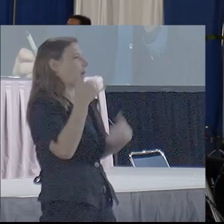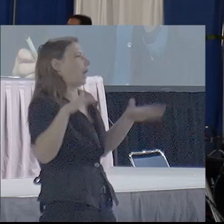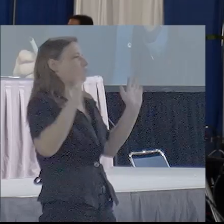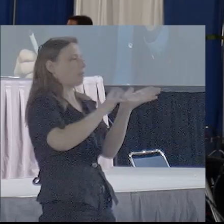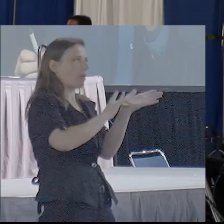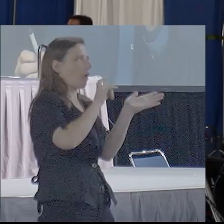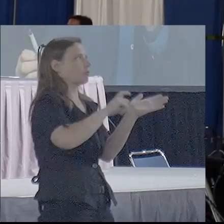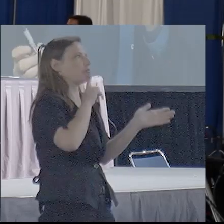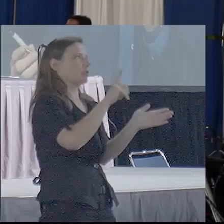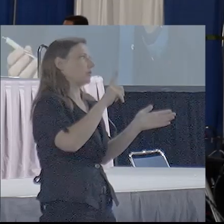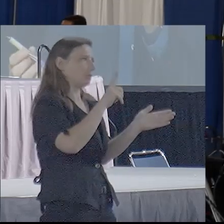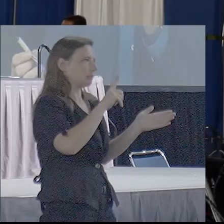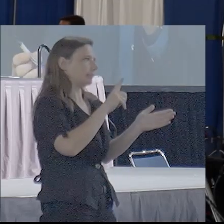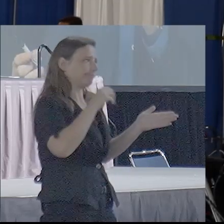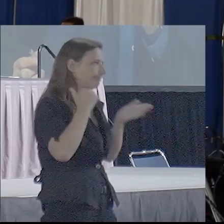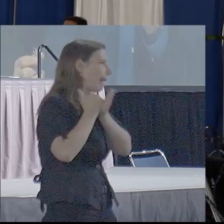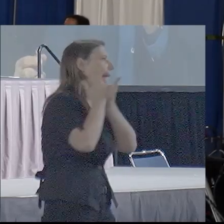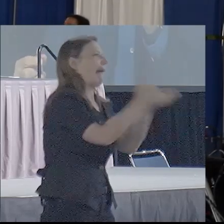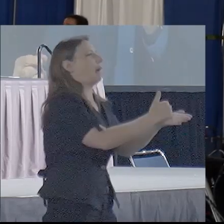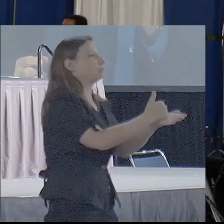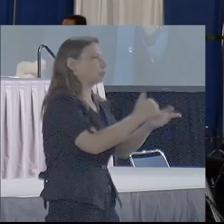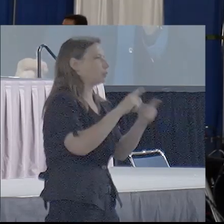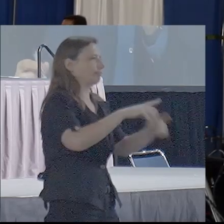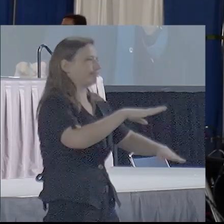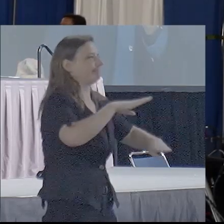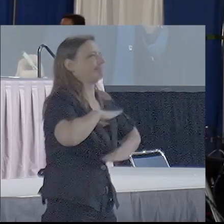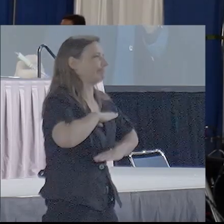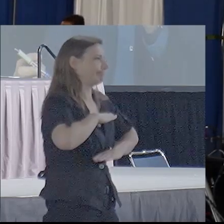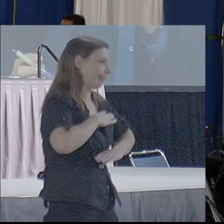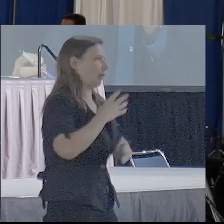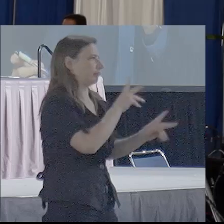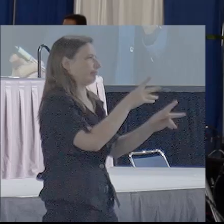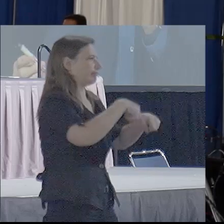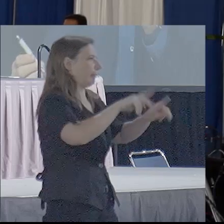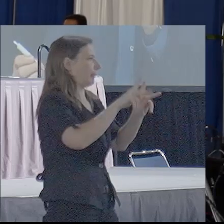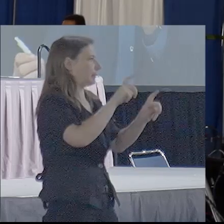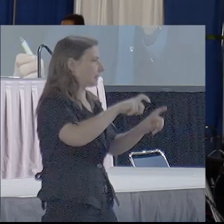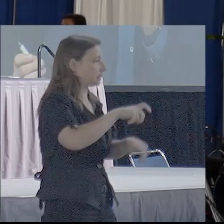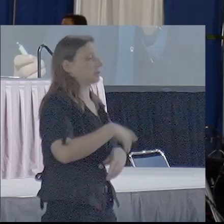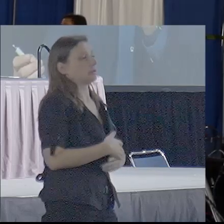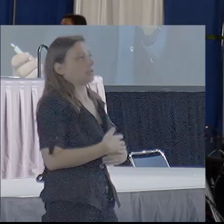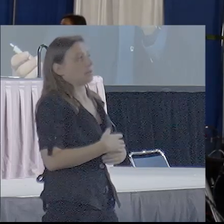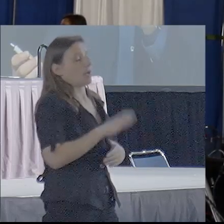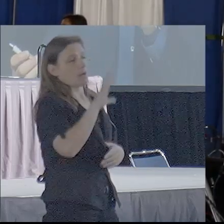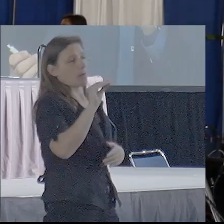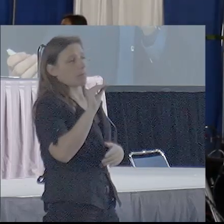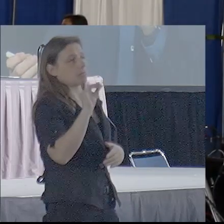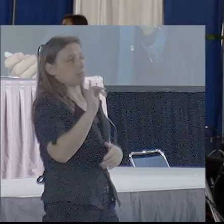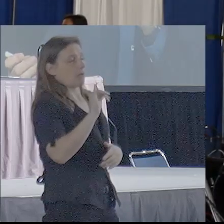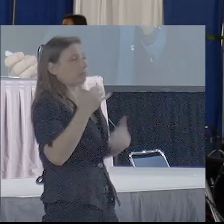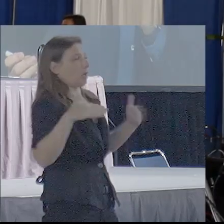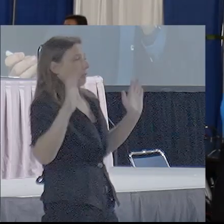up to meet the moment. And what I mean by that is during many of these events, companies like Angel Medical and a lot